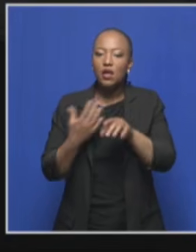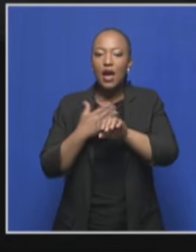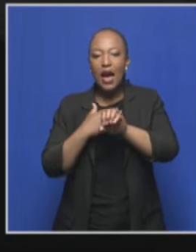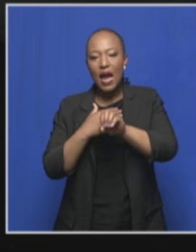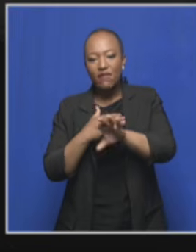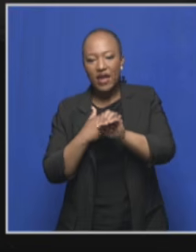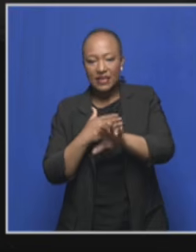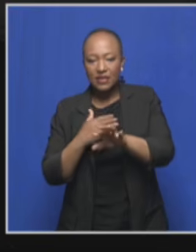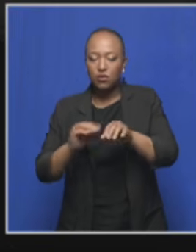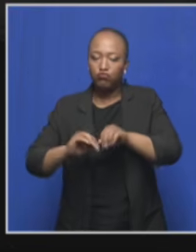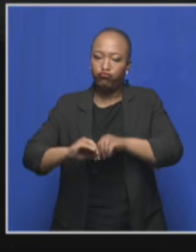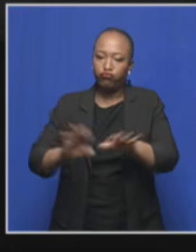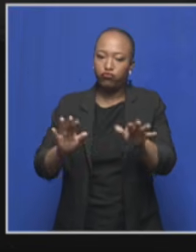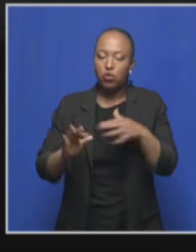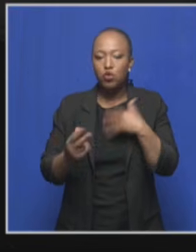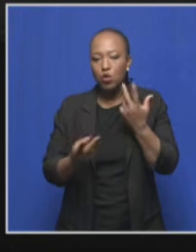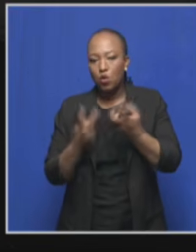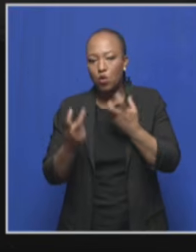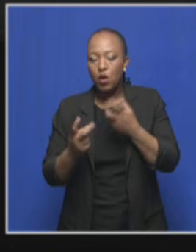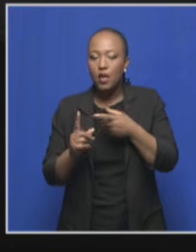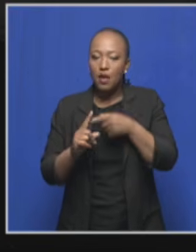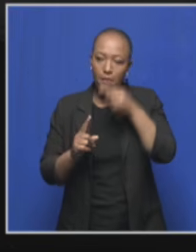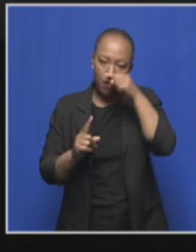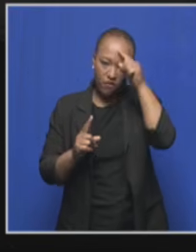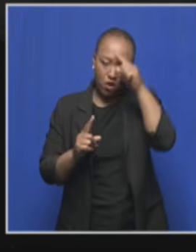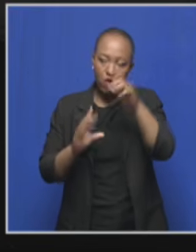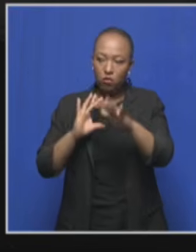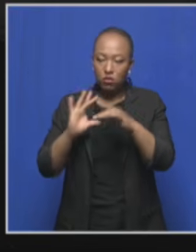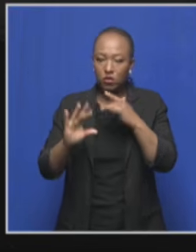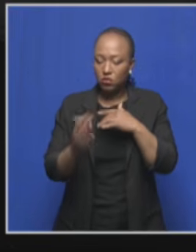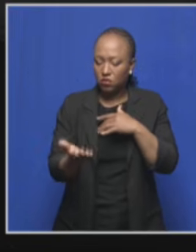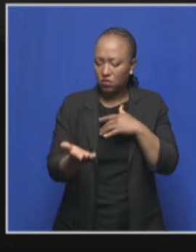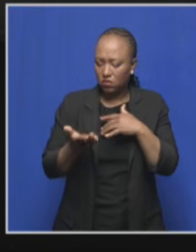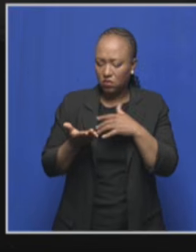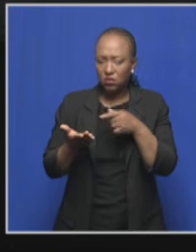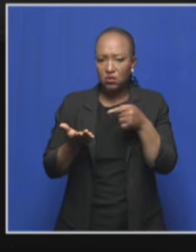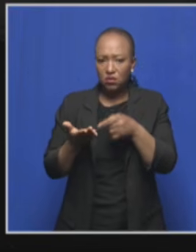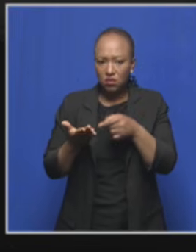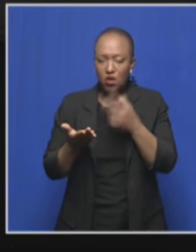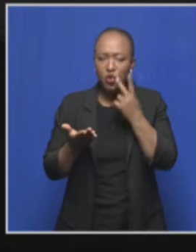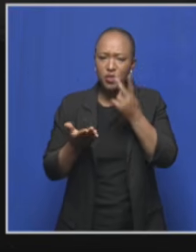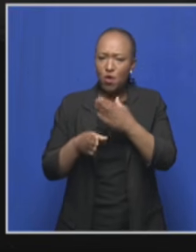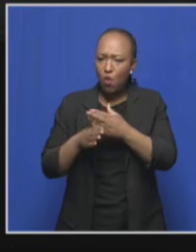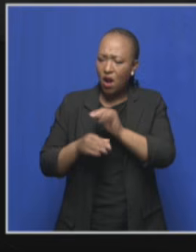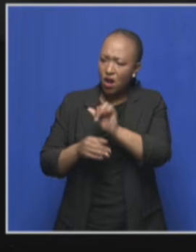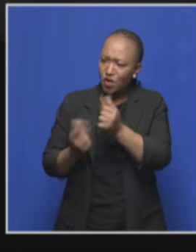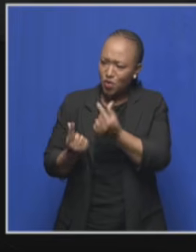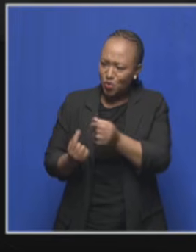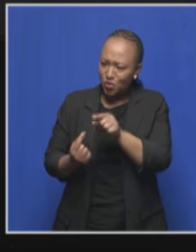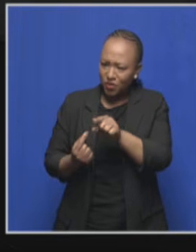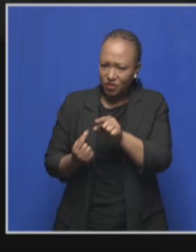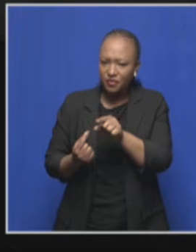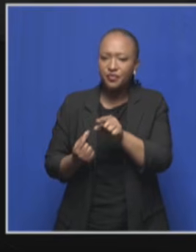terms of what it is that you're looking for. They send their portfolios, and then you look at the portfolios and see the work that they've done and see